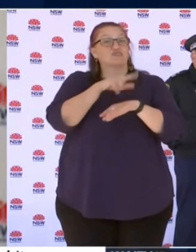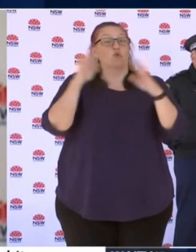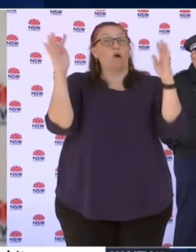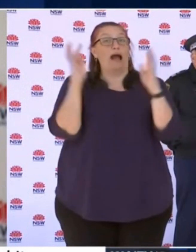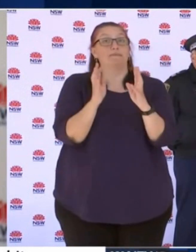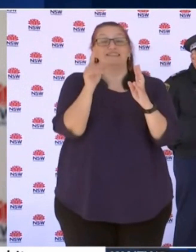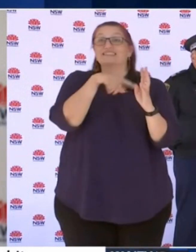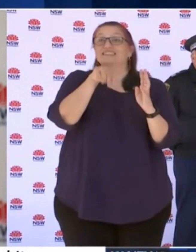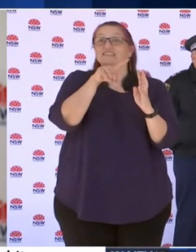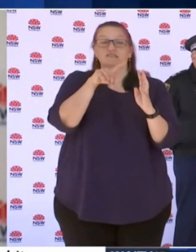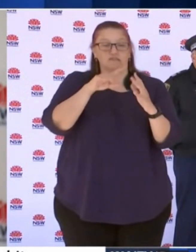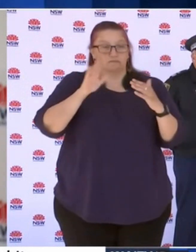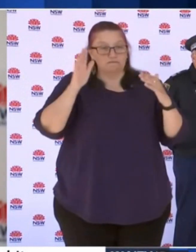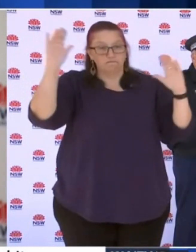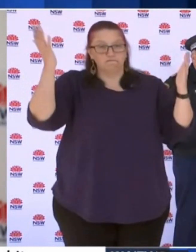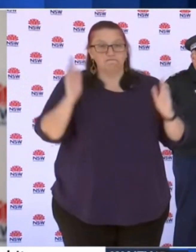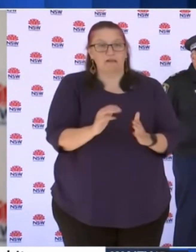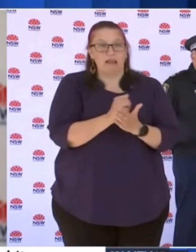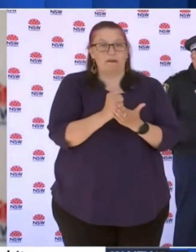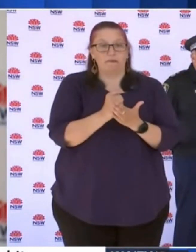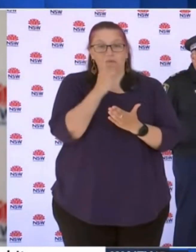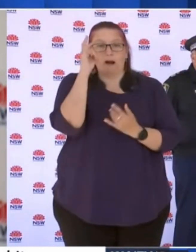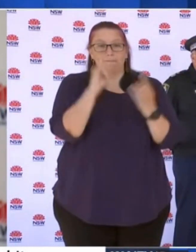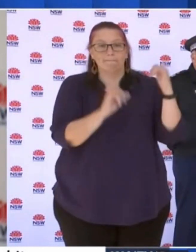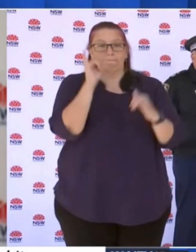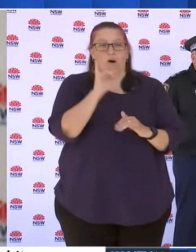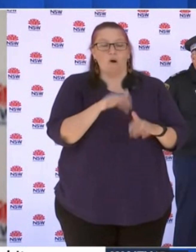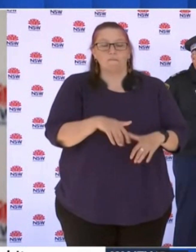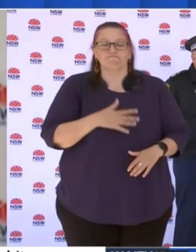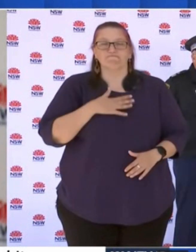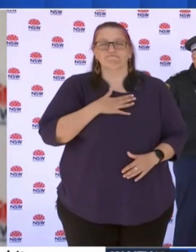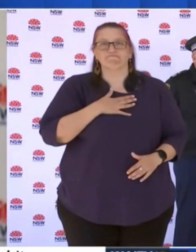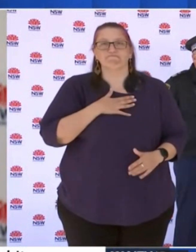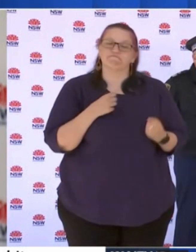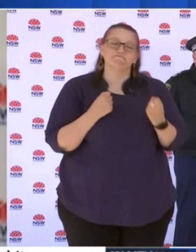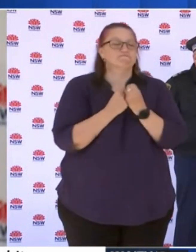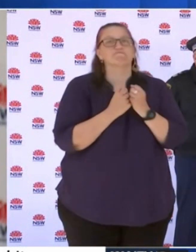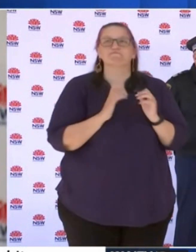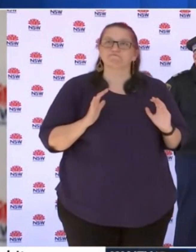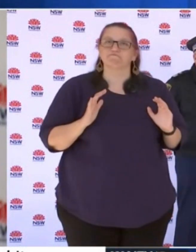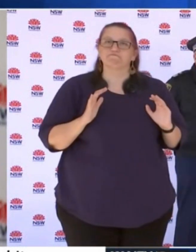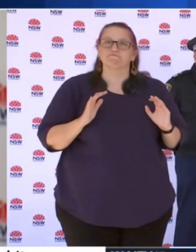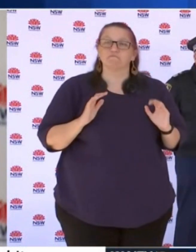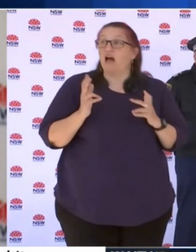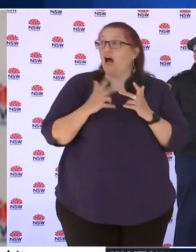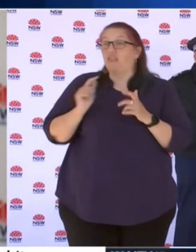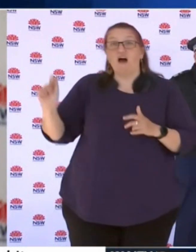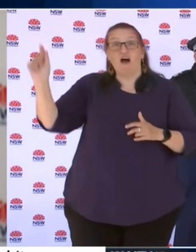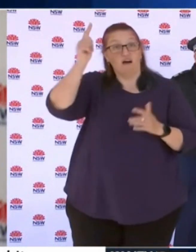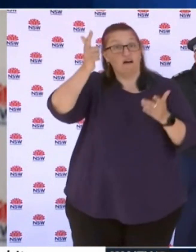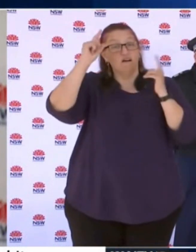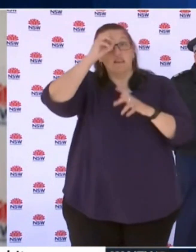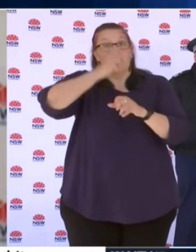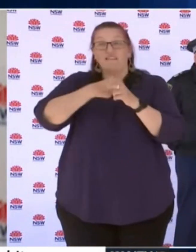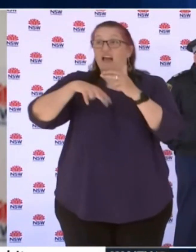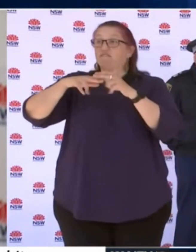view that other premiers have, that this means mistakes aren't going to happen or we're not going to have outbreaks. That's still going to occur, but it's how